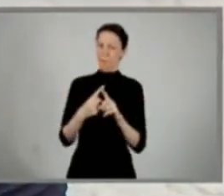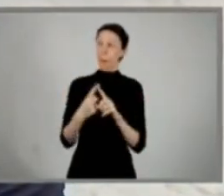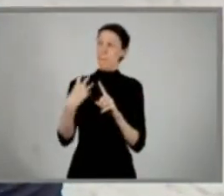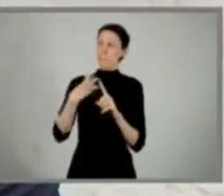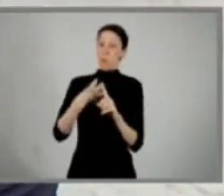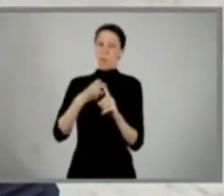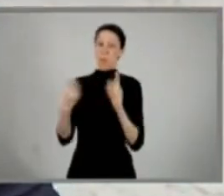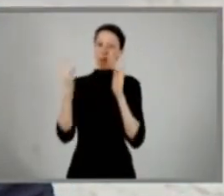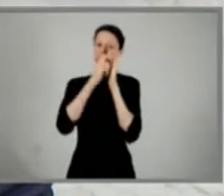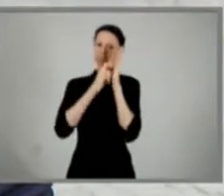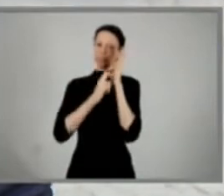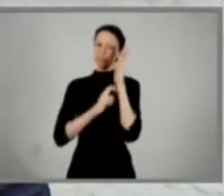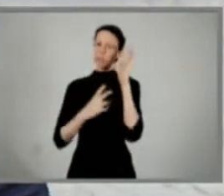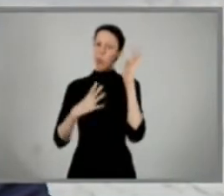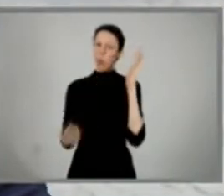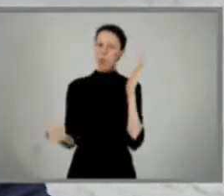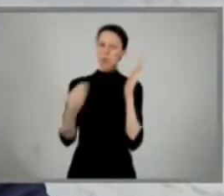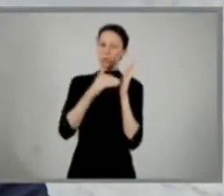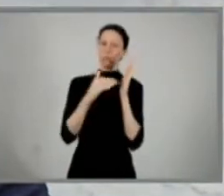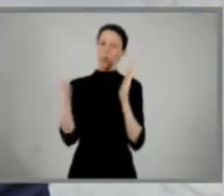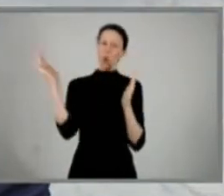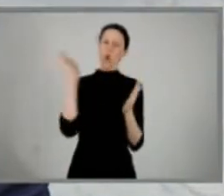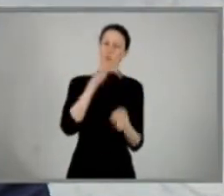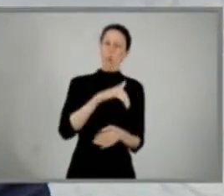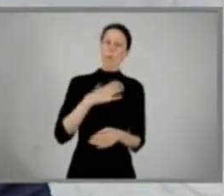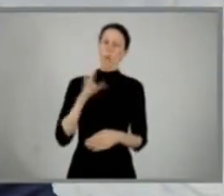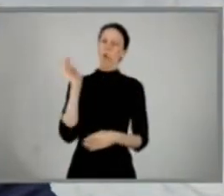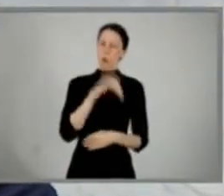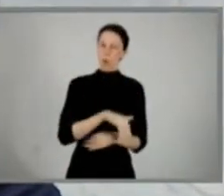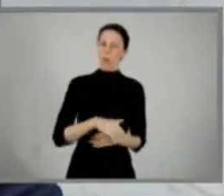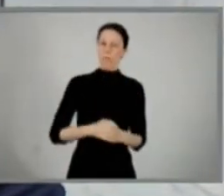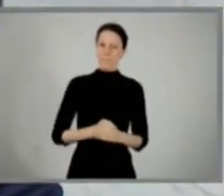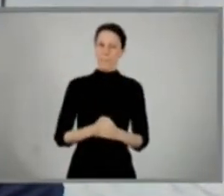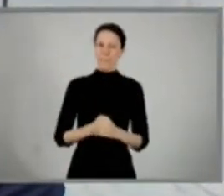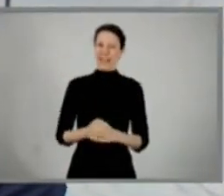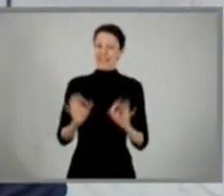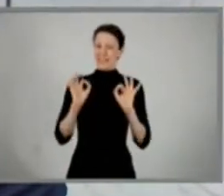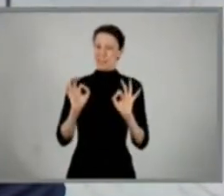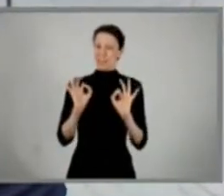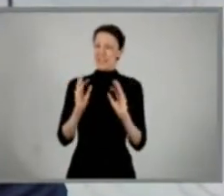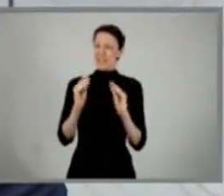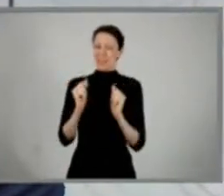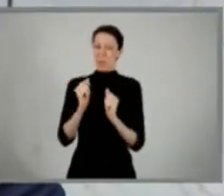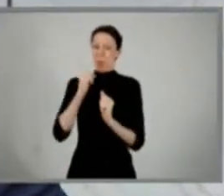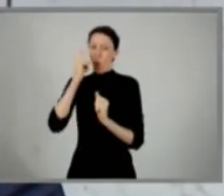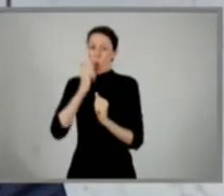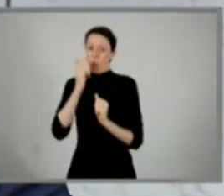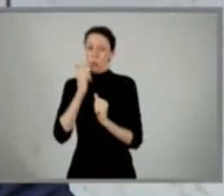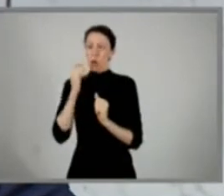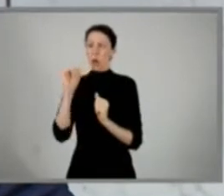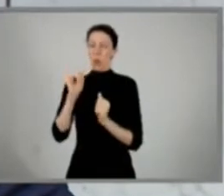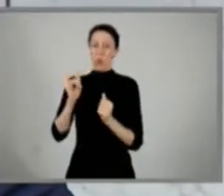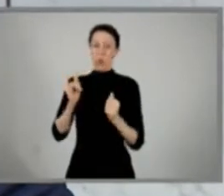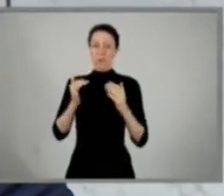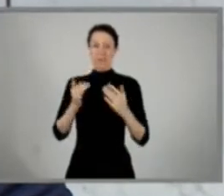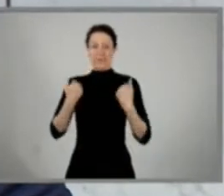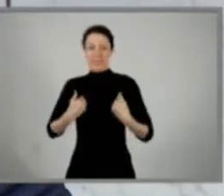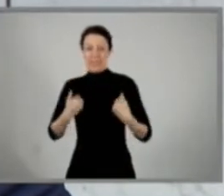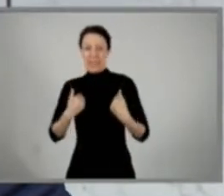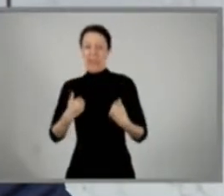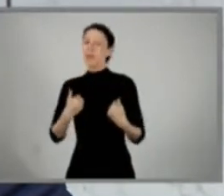been growing every day, every week, including the number of vulnerable Australians. We're getting vulnerable Australians home, we're getting thousands of Australians home. We've